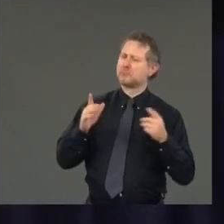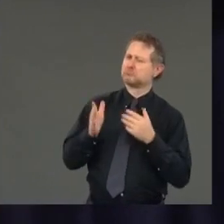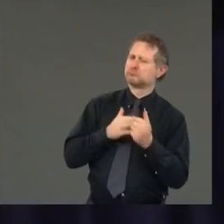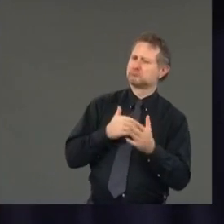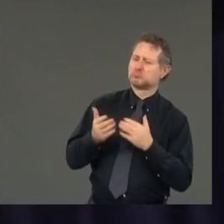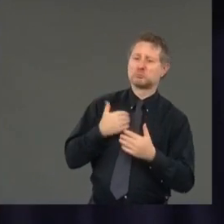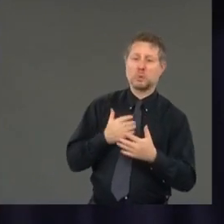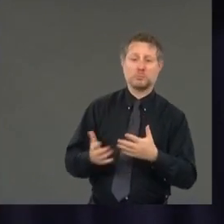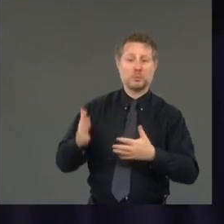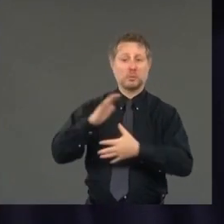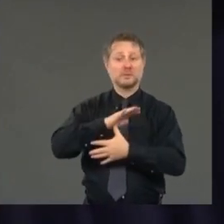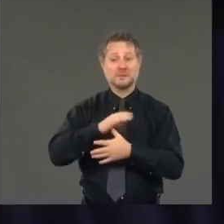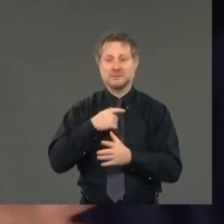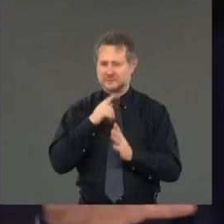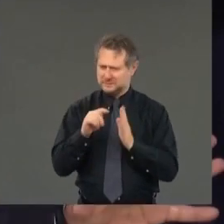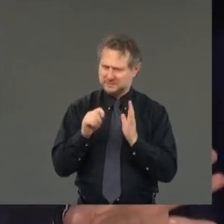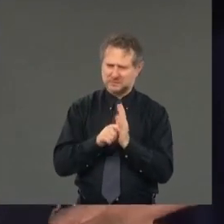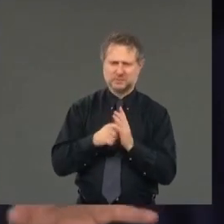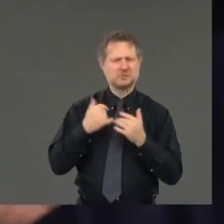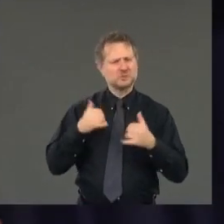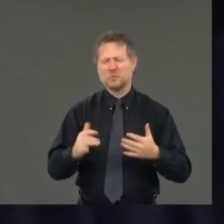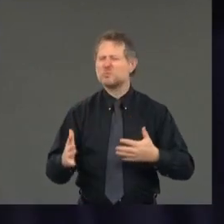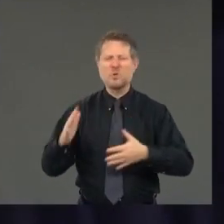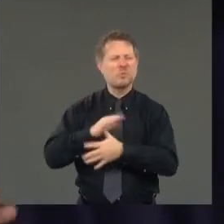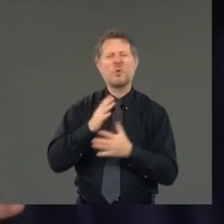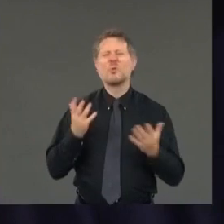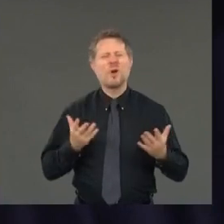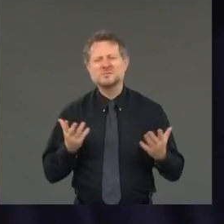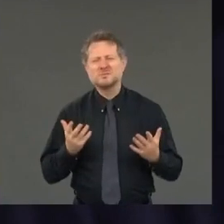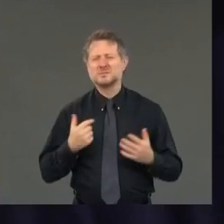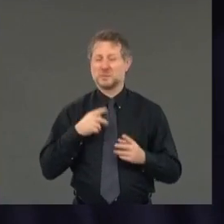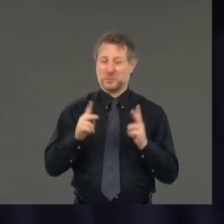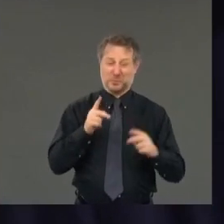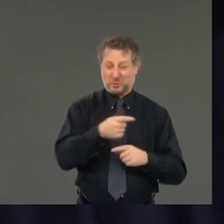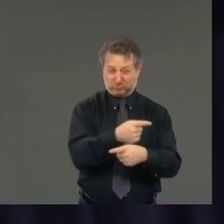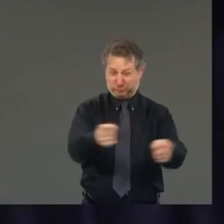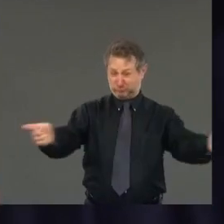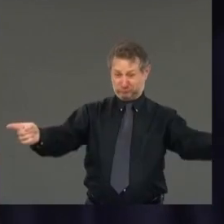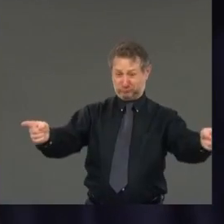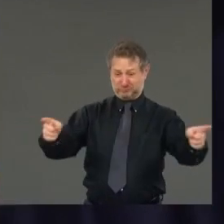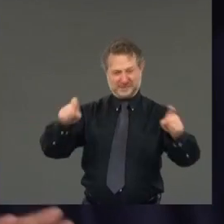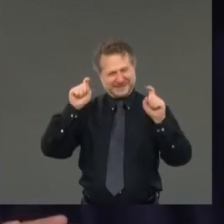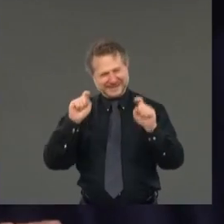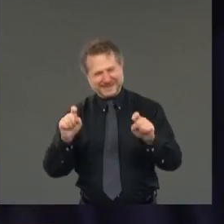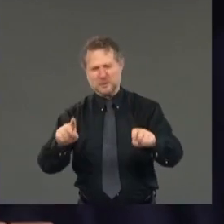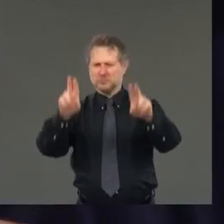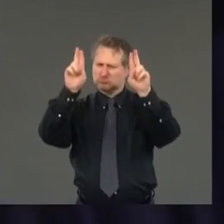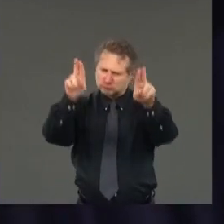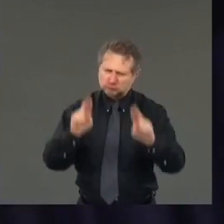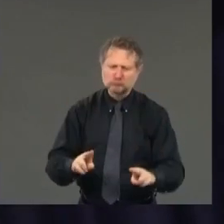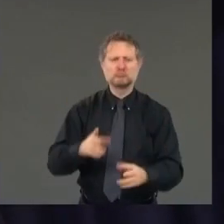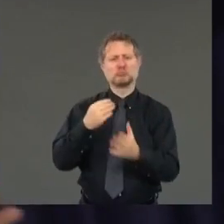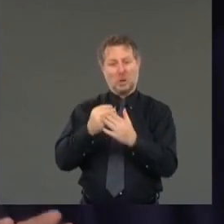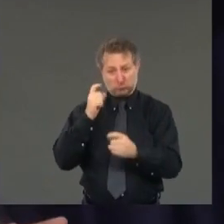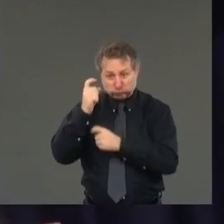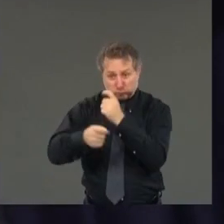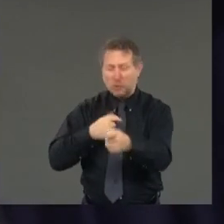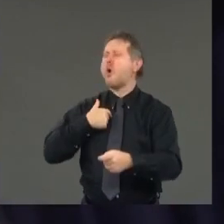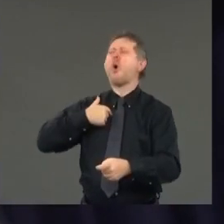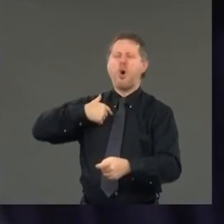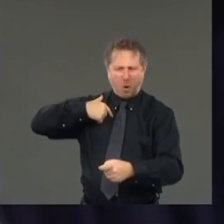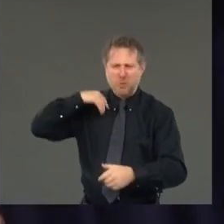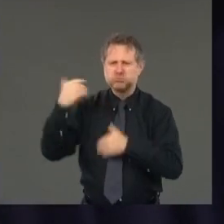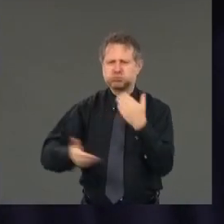the time and still is getting as many people to work on those claims and get the claims out and